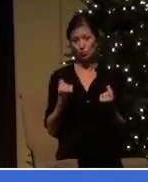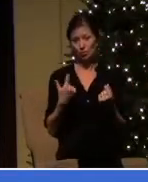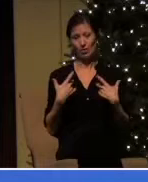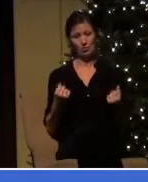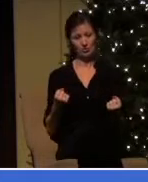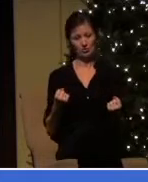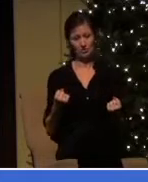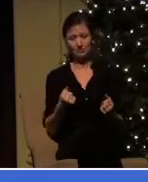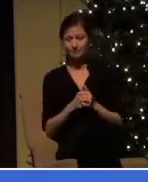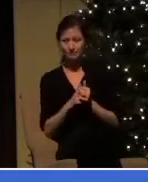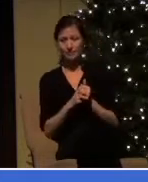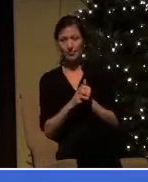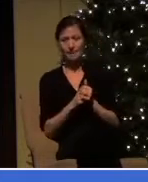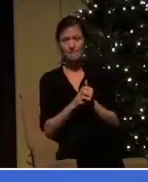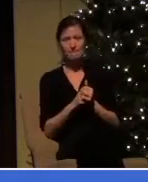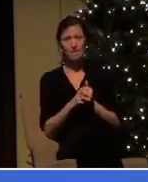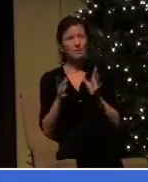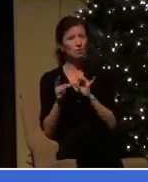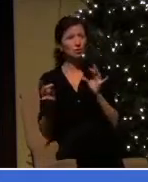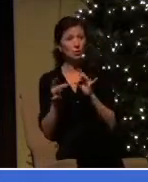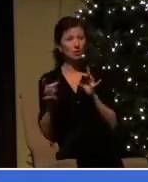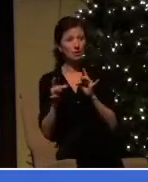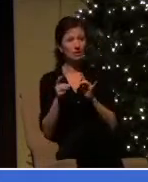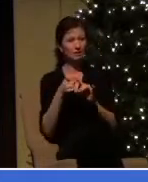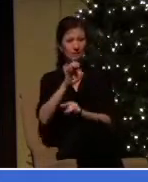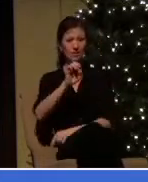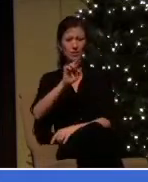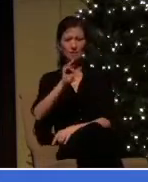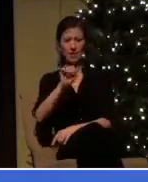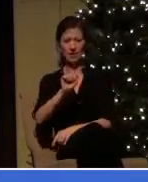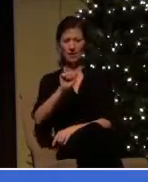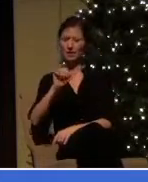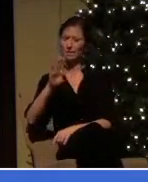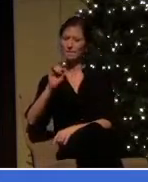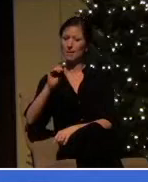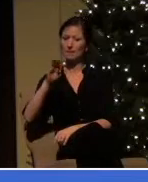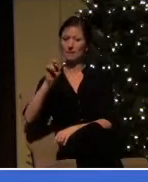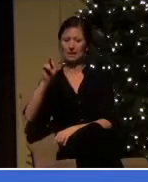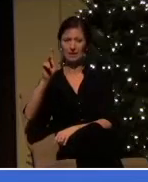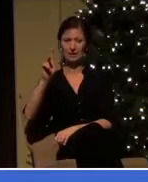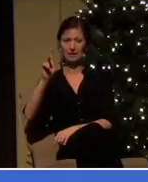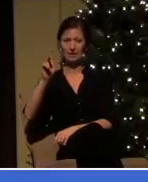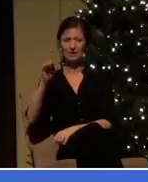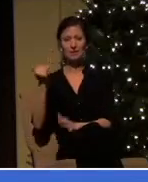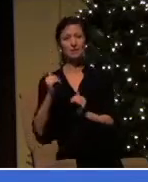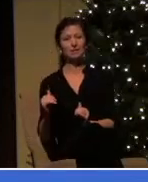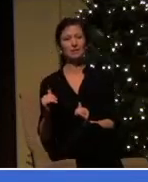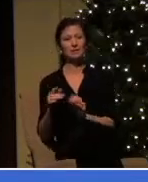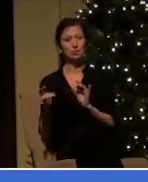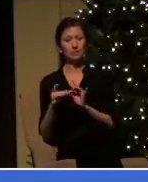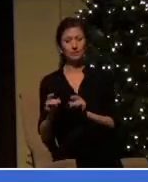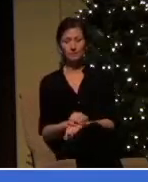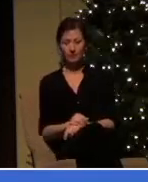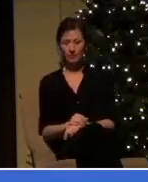in. That's the introduction. Now here follows the story told by a woman by the name of Helles Bridges. On a